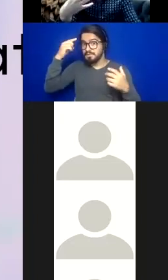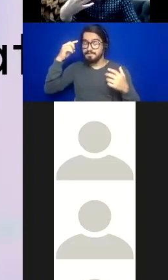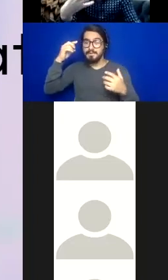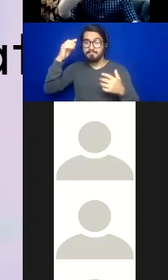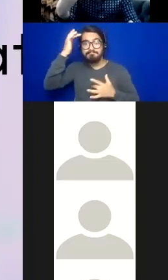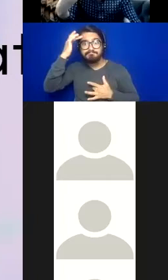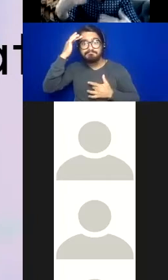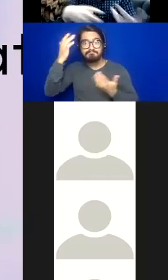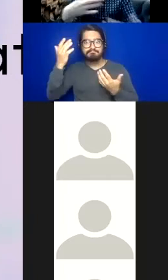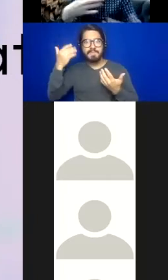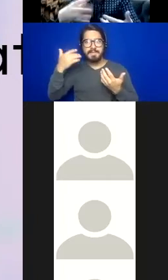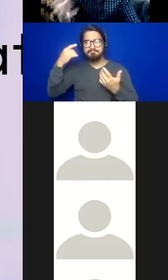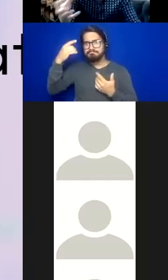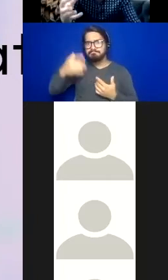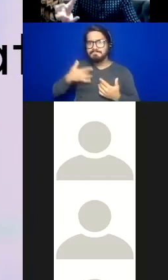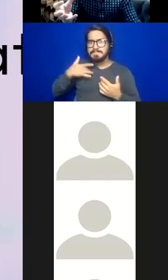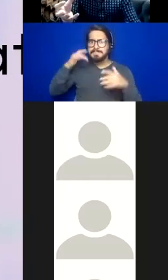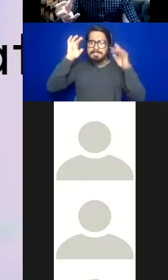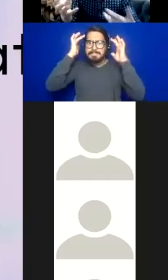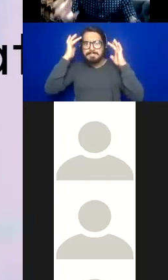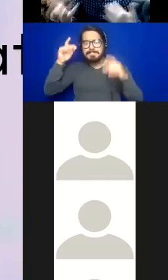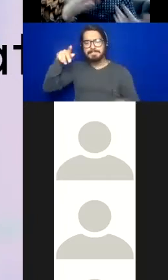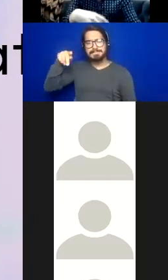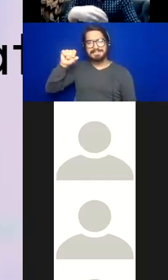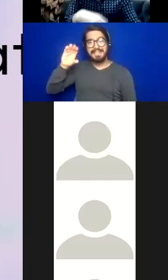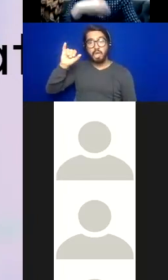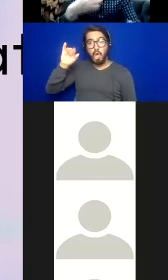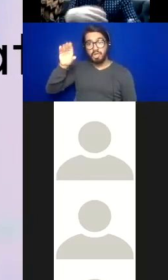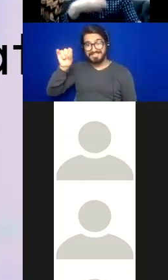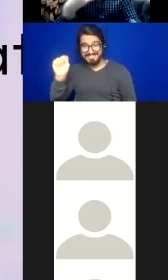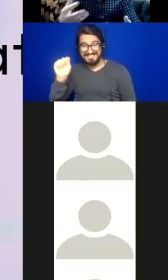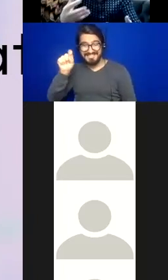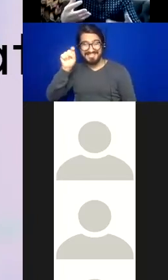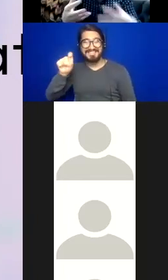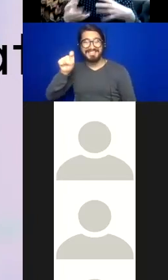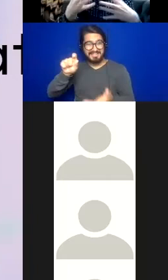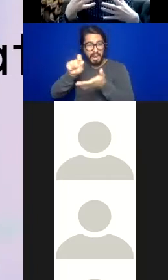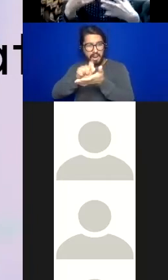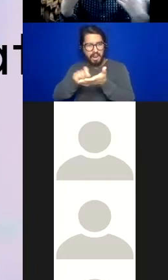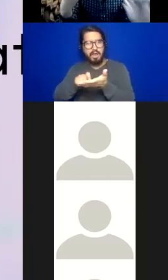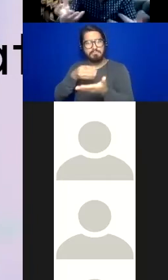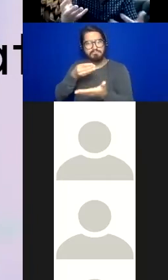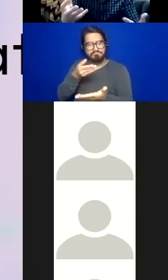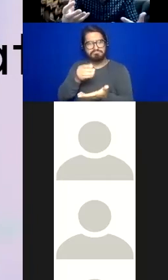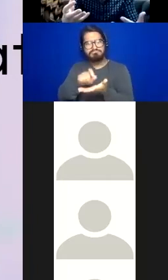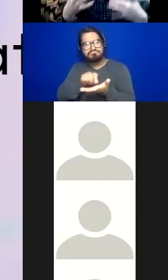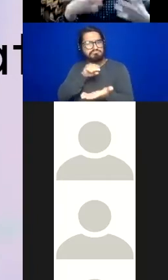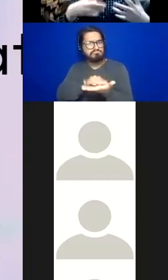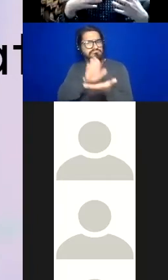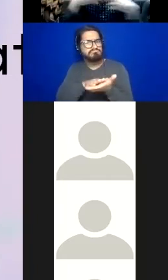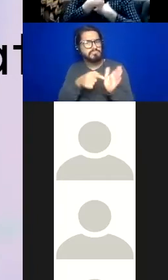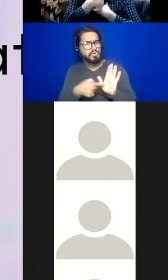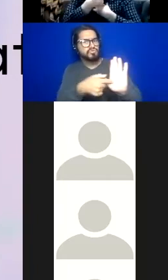psychosis as a symptom of it, they need a letter from a mental health provider kind of testifying